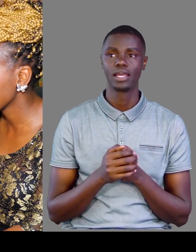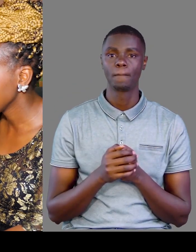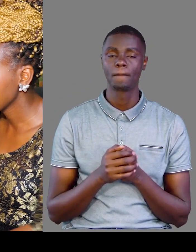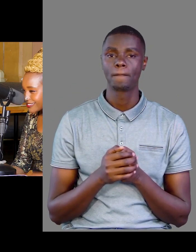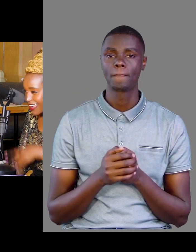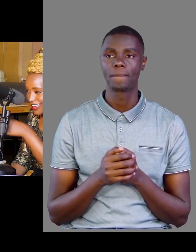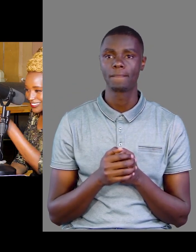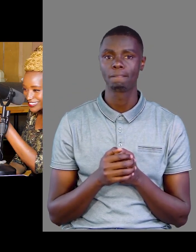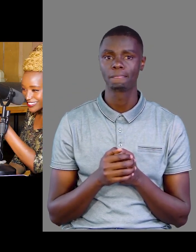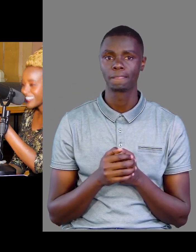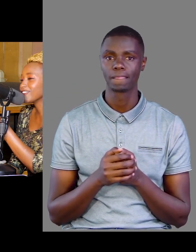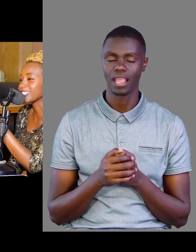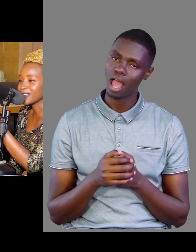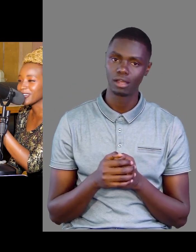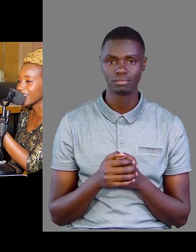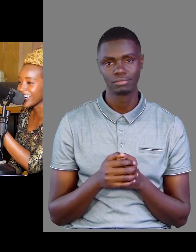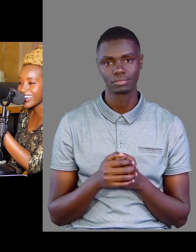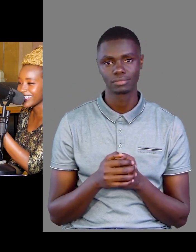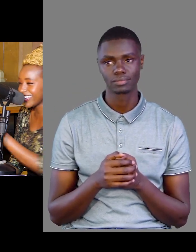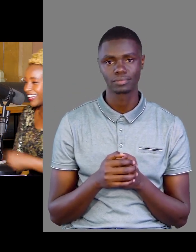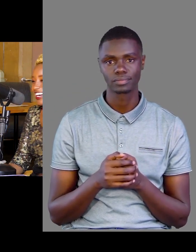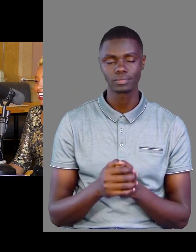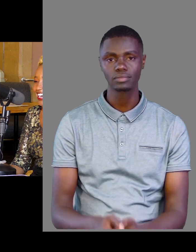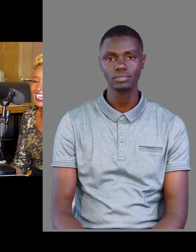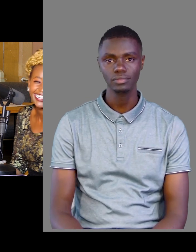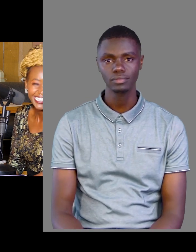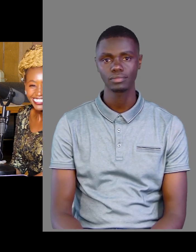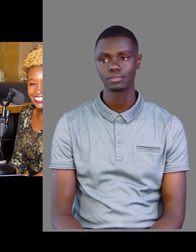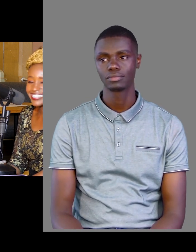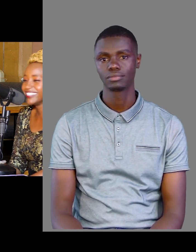like give us a quick